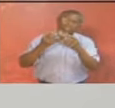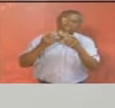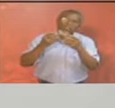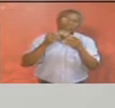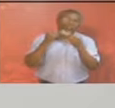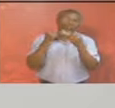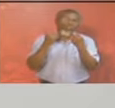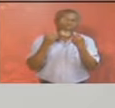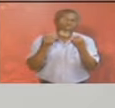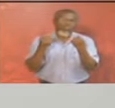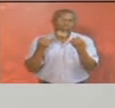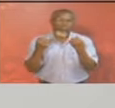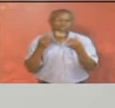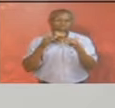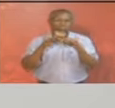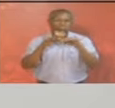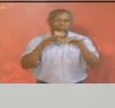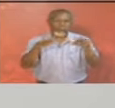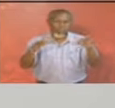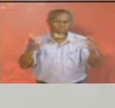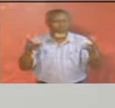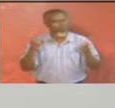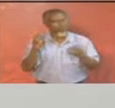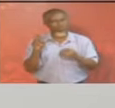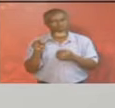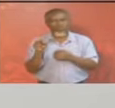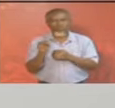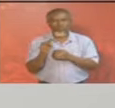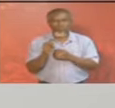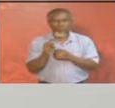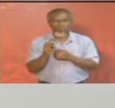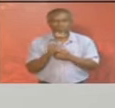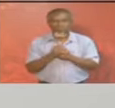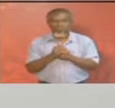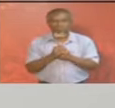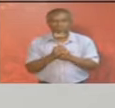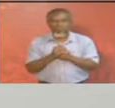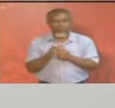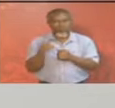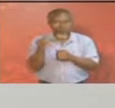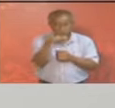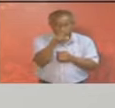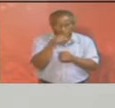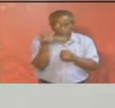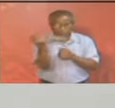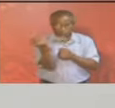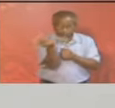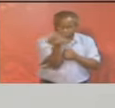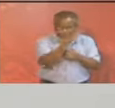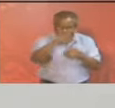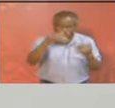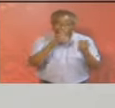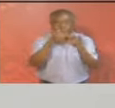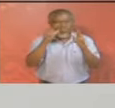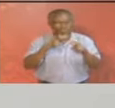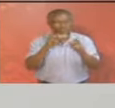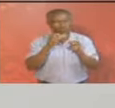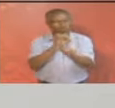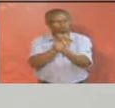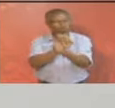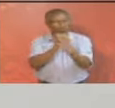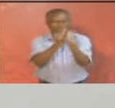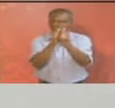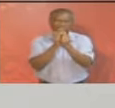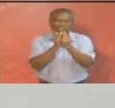risk of widespread transmission. We're really going to have to work together, both as a health system and a population,